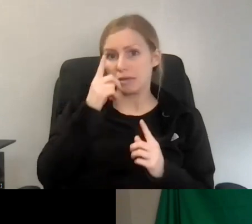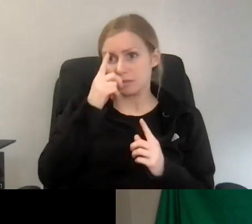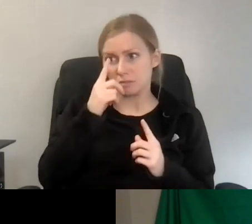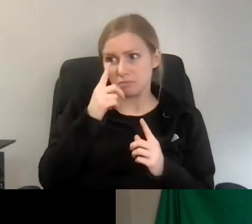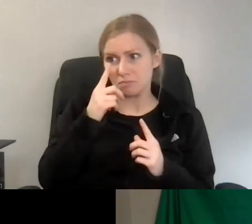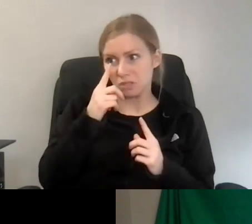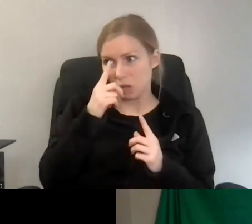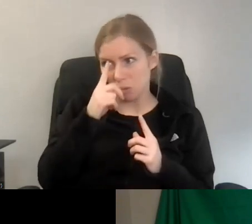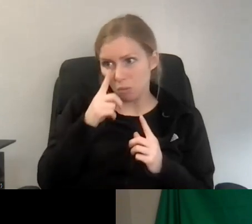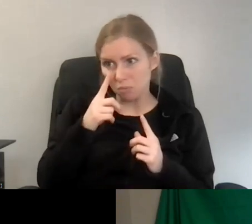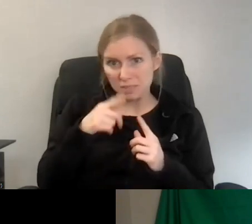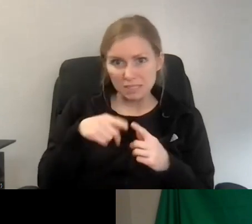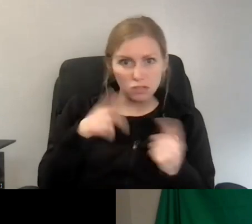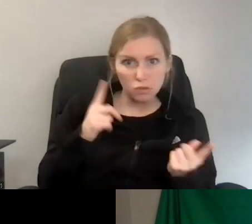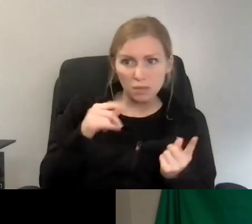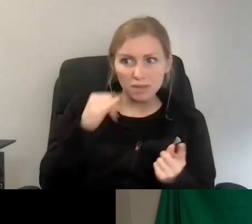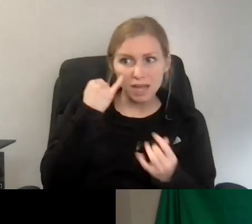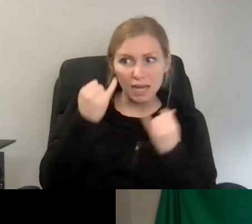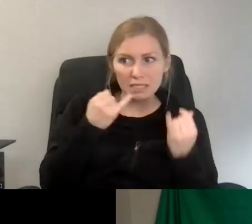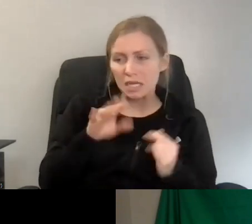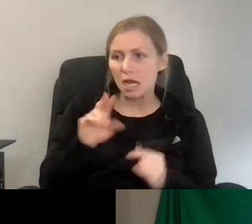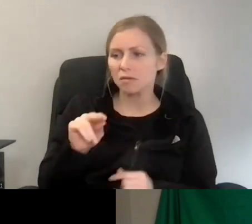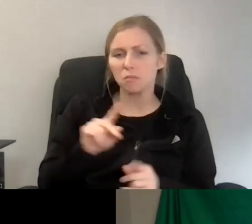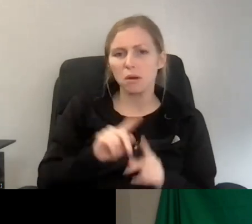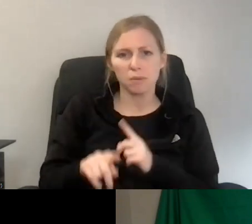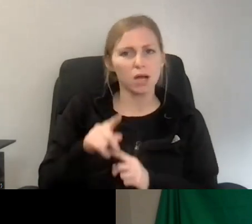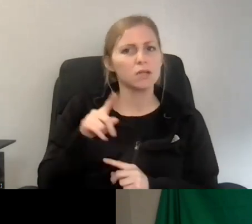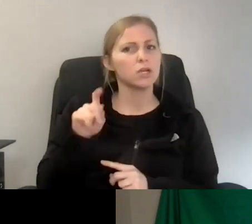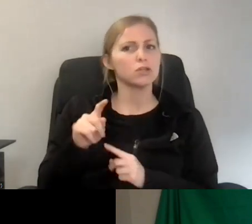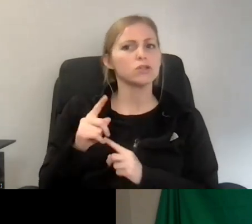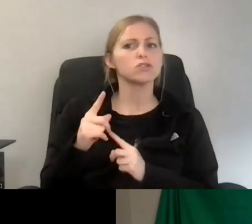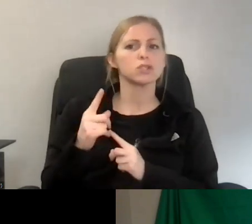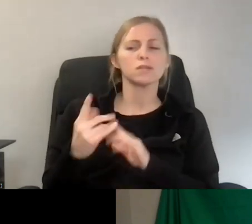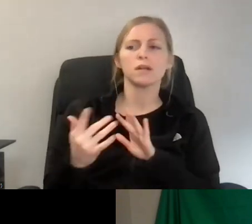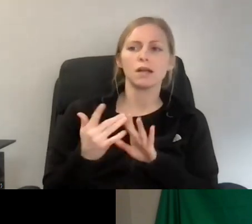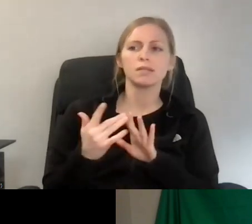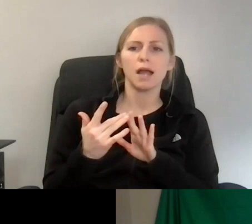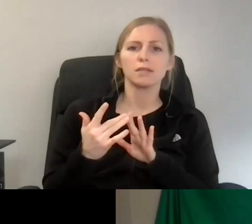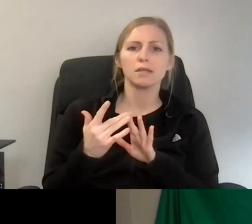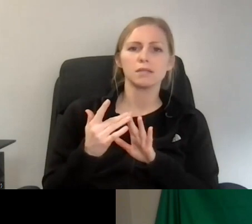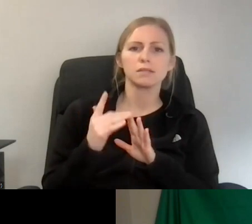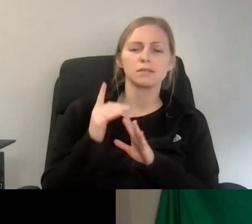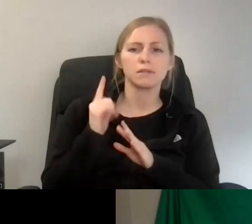you should get with us outside and we would be happy to provide information